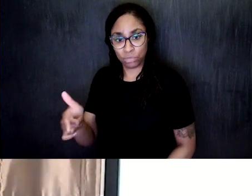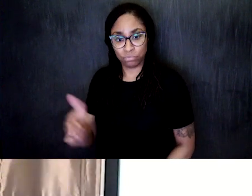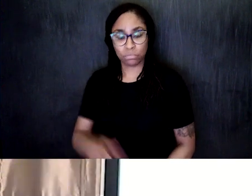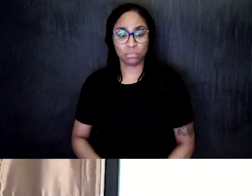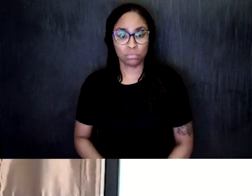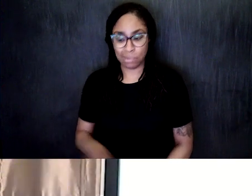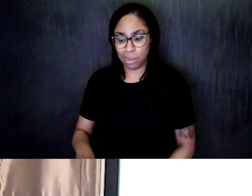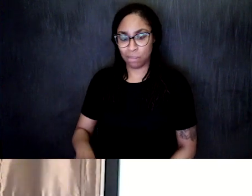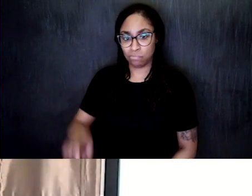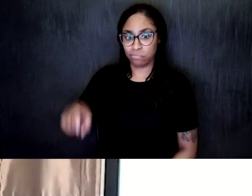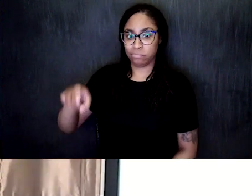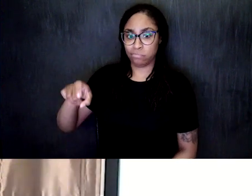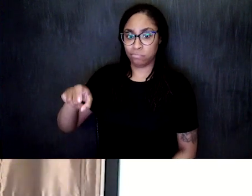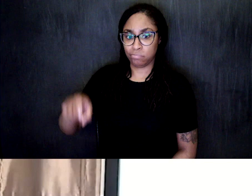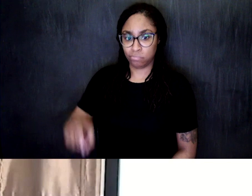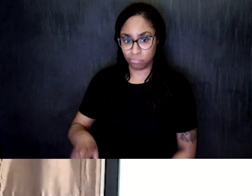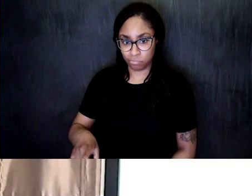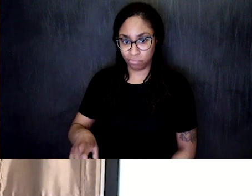side.